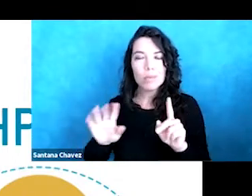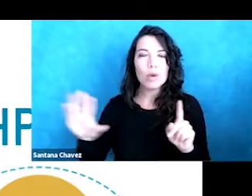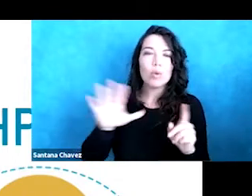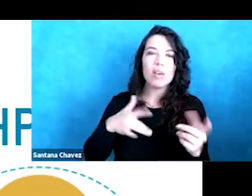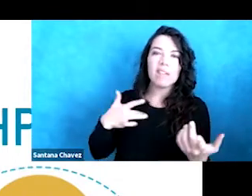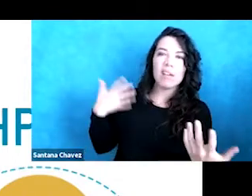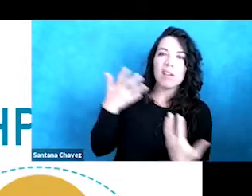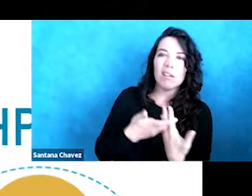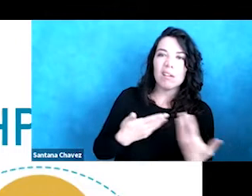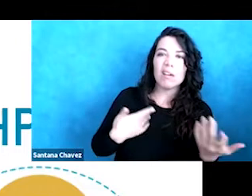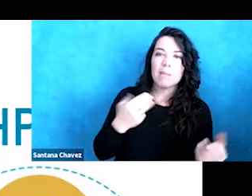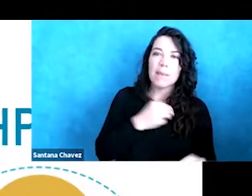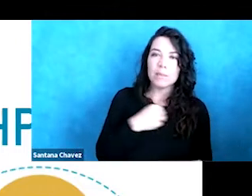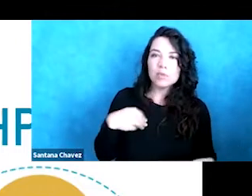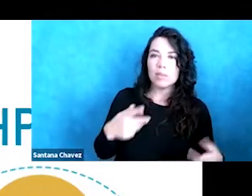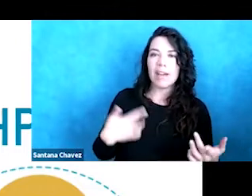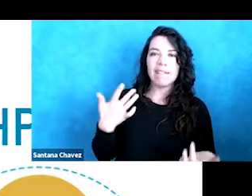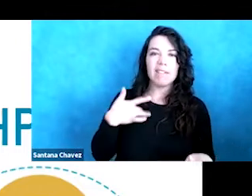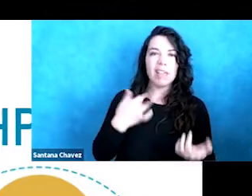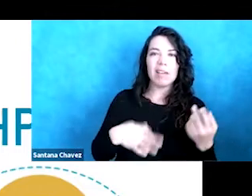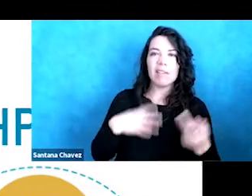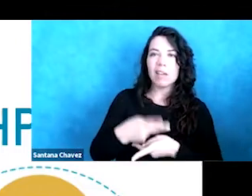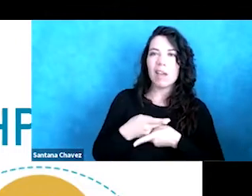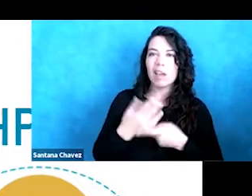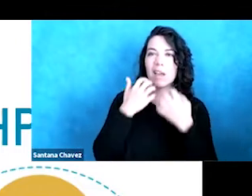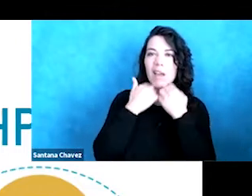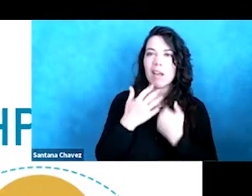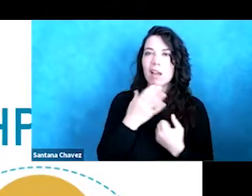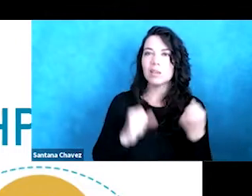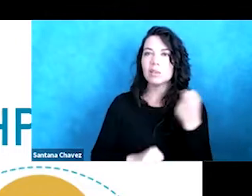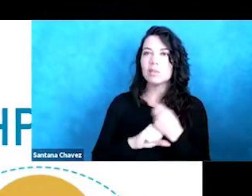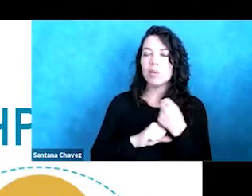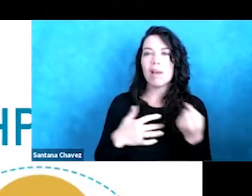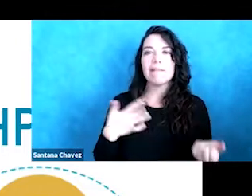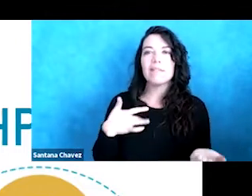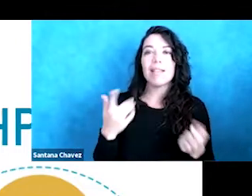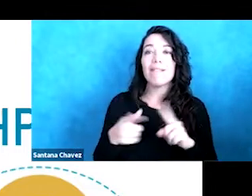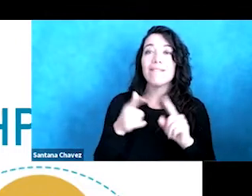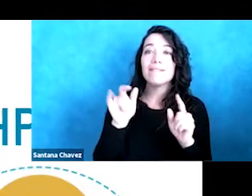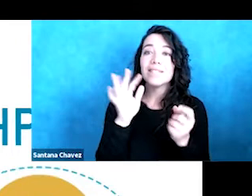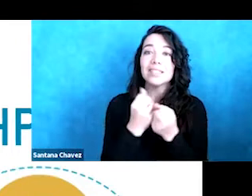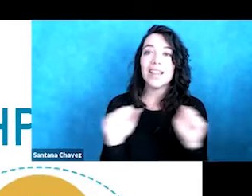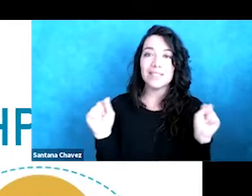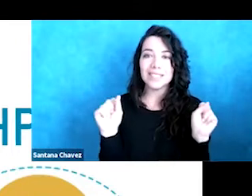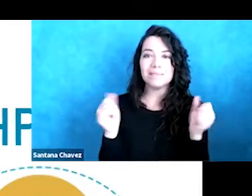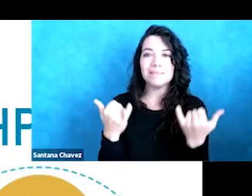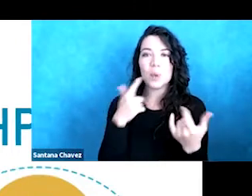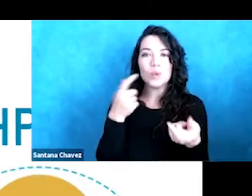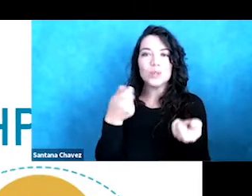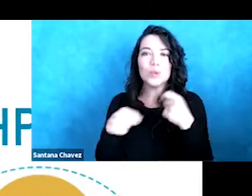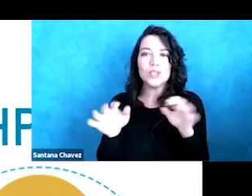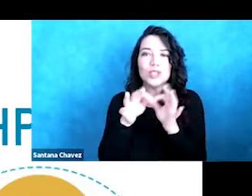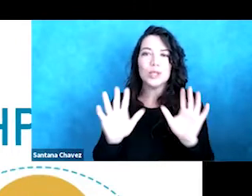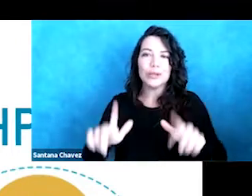a sense of care, support, and your sense of safety. While investments across